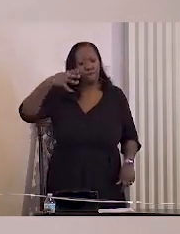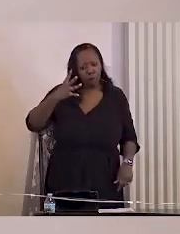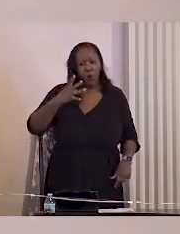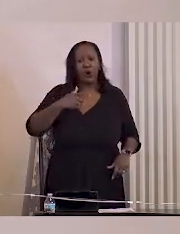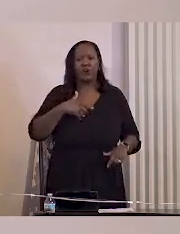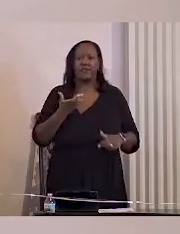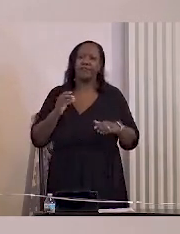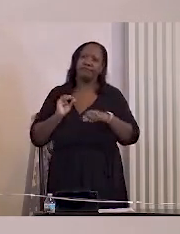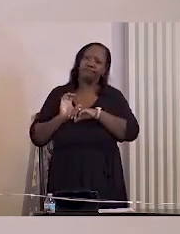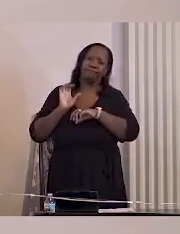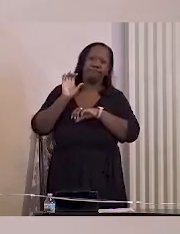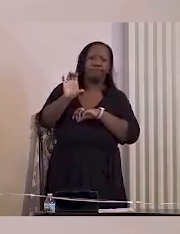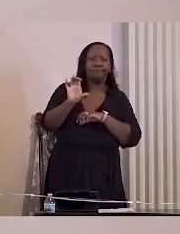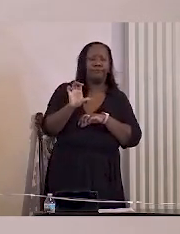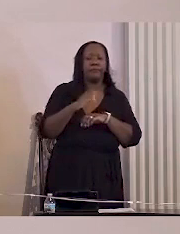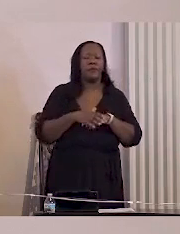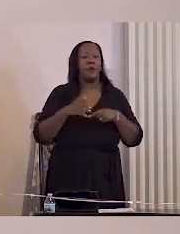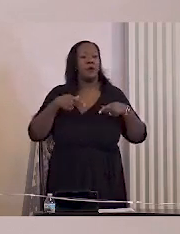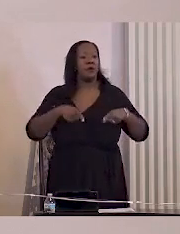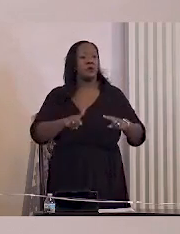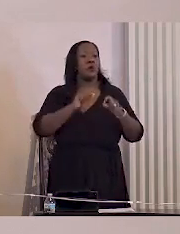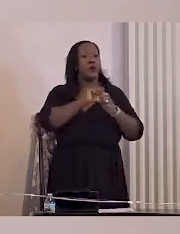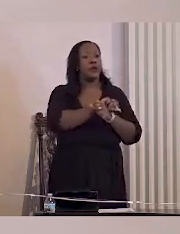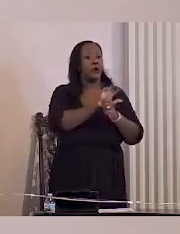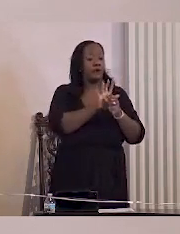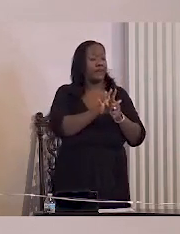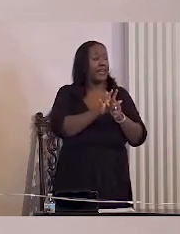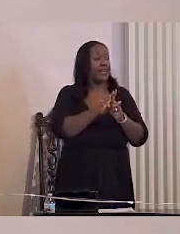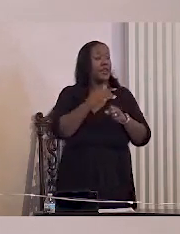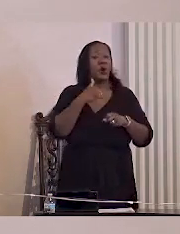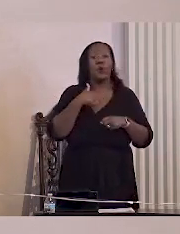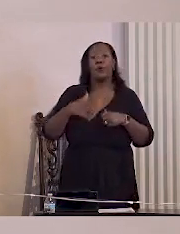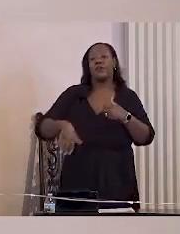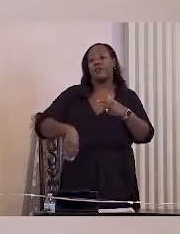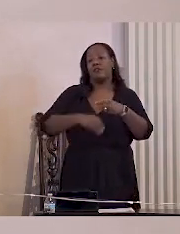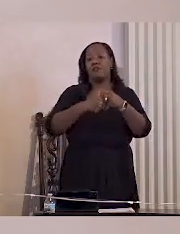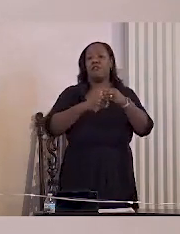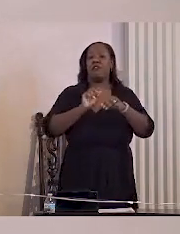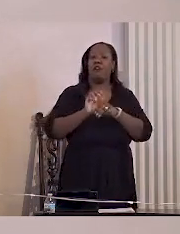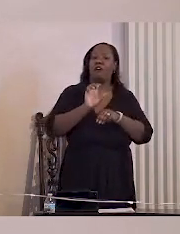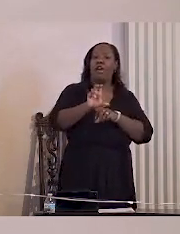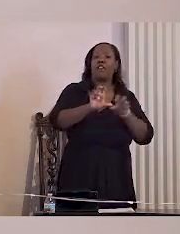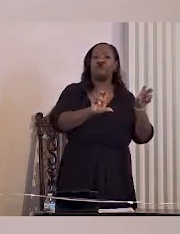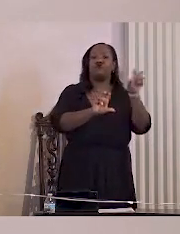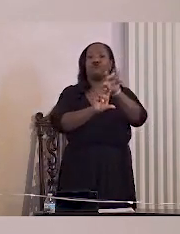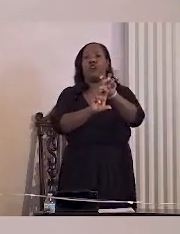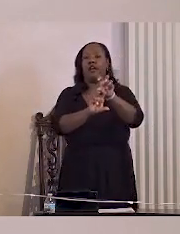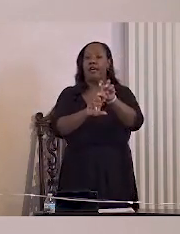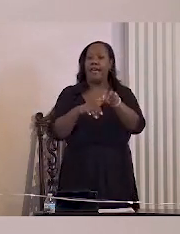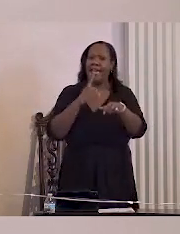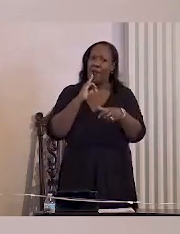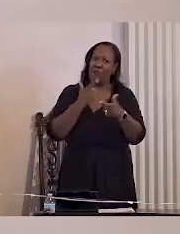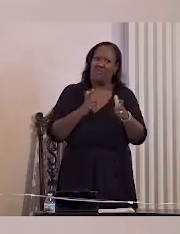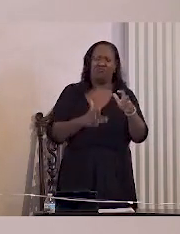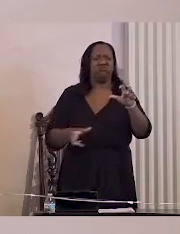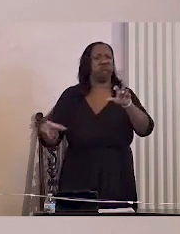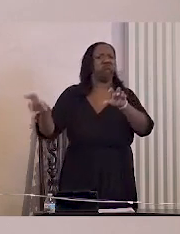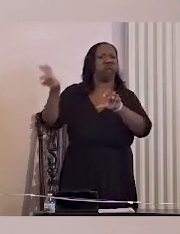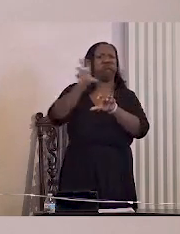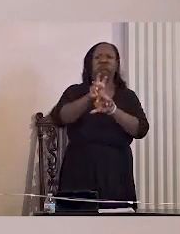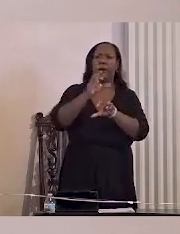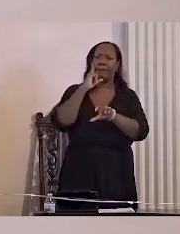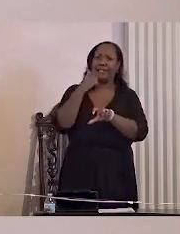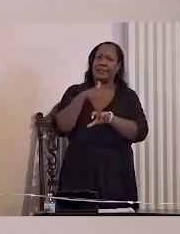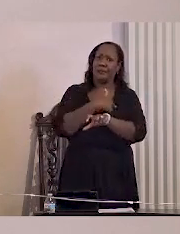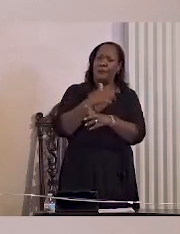contributed to. During the pandemic years, we gave extra and increased our pledge significantly because we